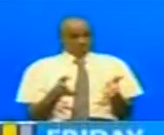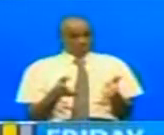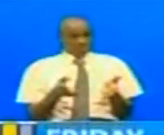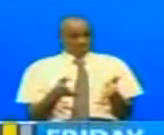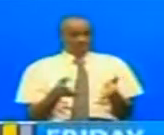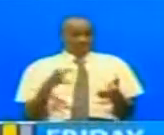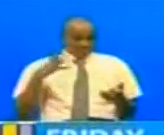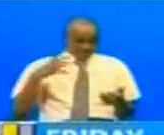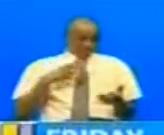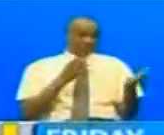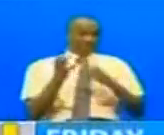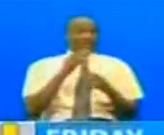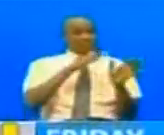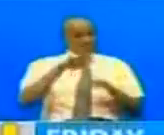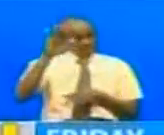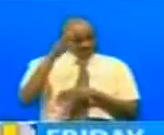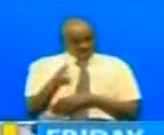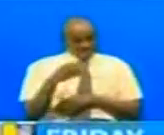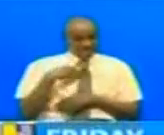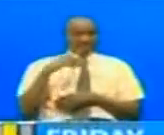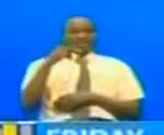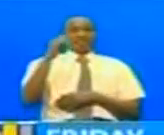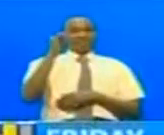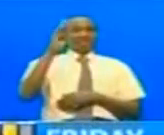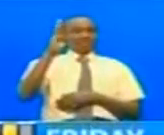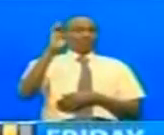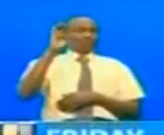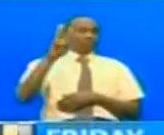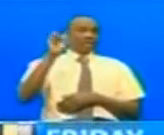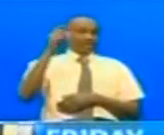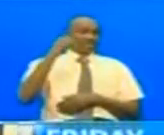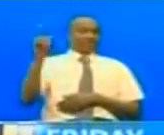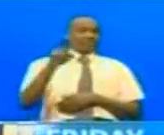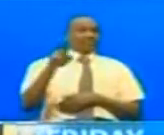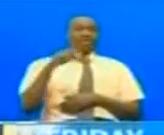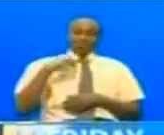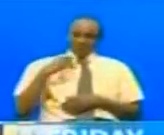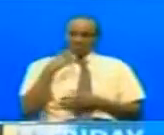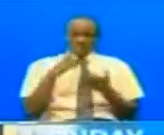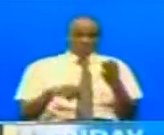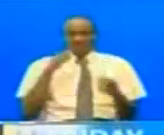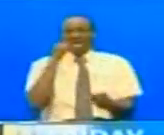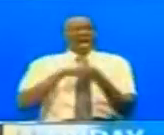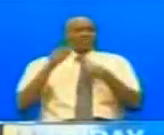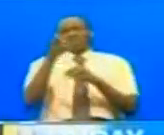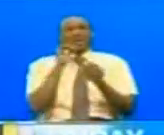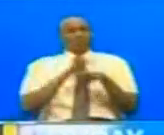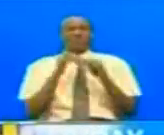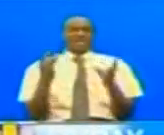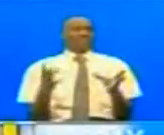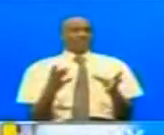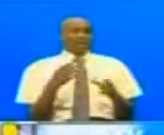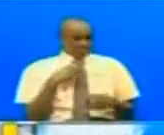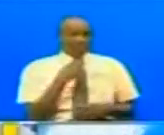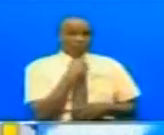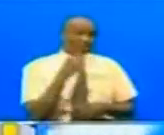those who are serving in parliament, especially in Kibwezi, people are complaining mm-hmm. because they are underperforming. Because I have already set